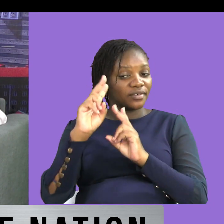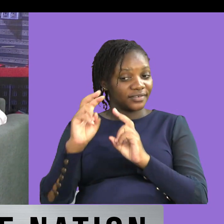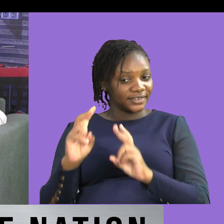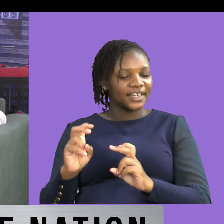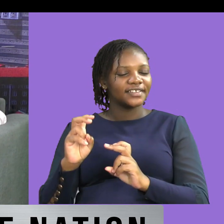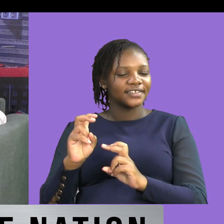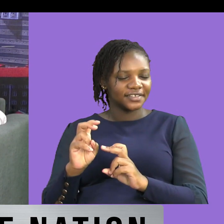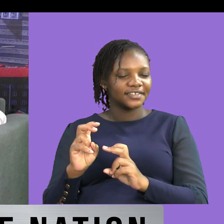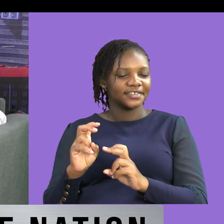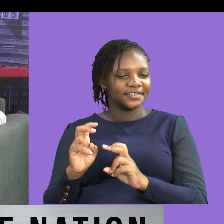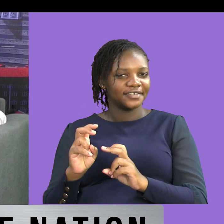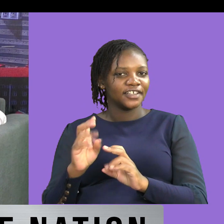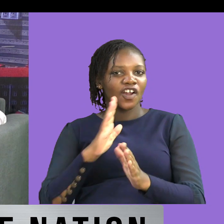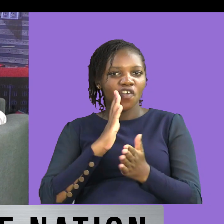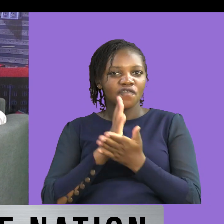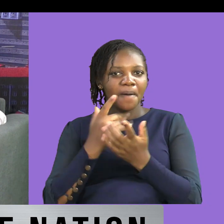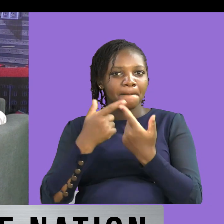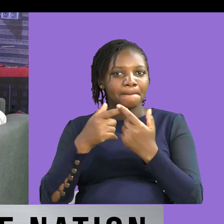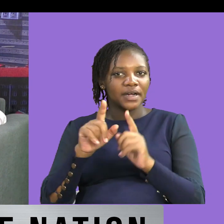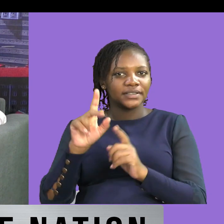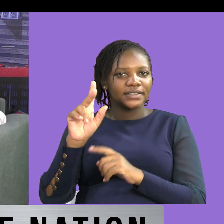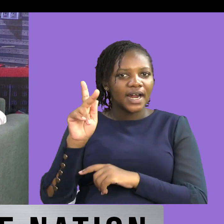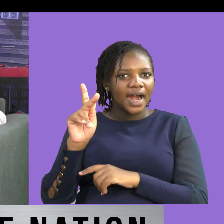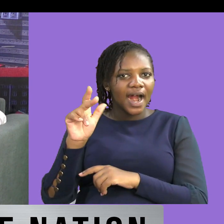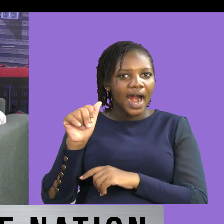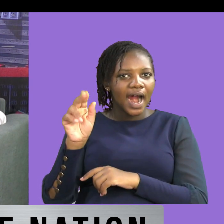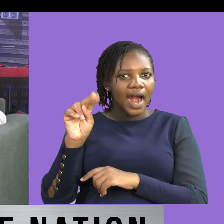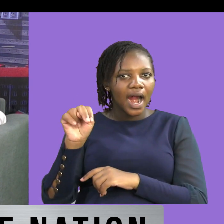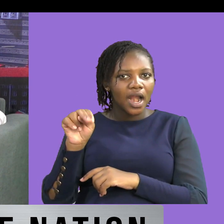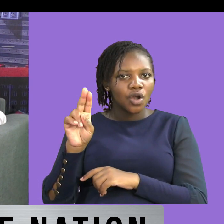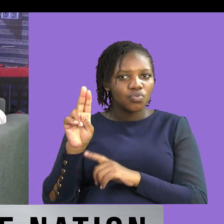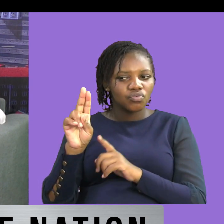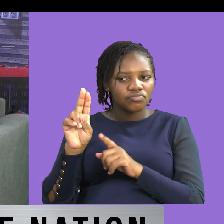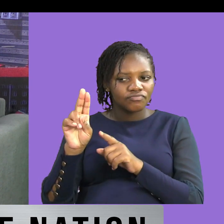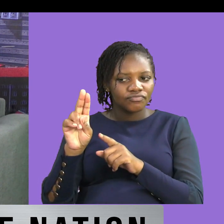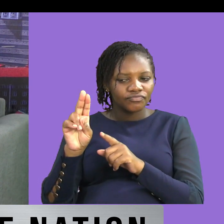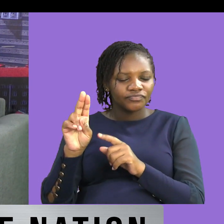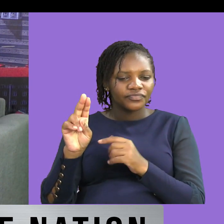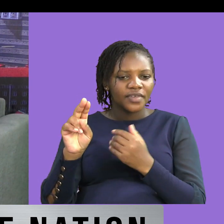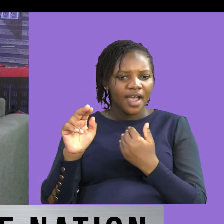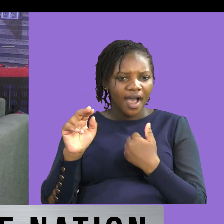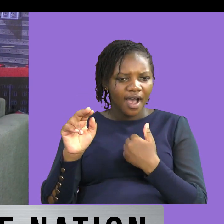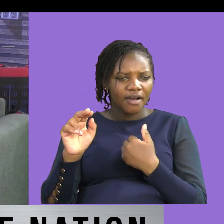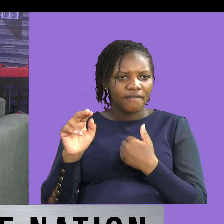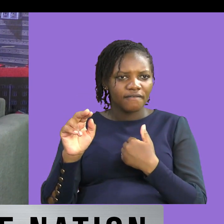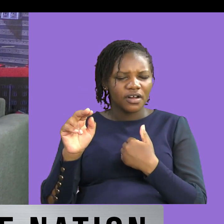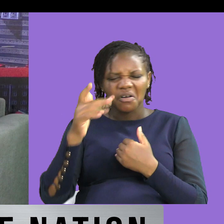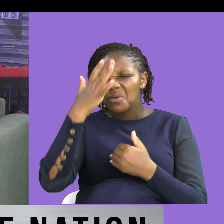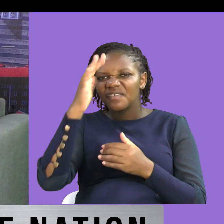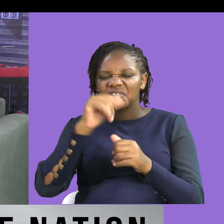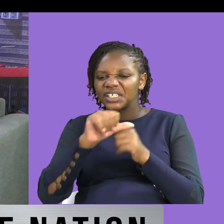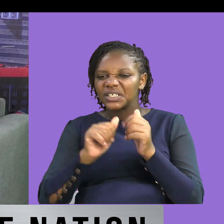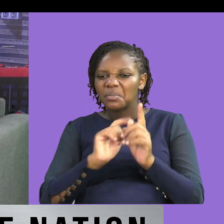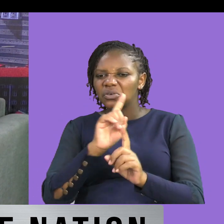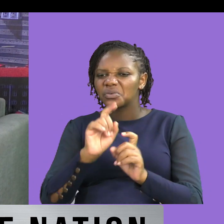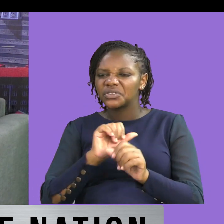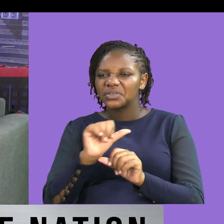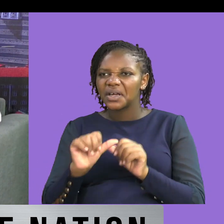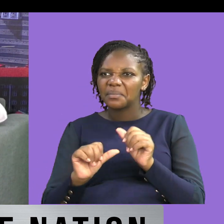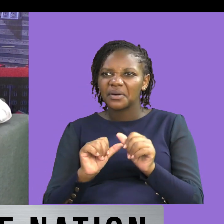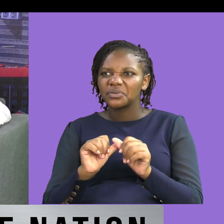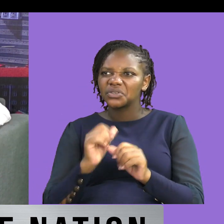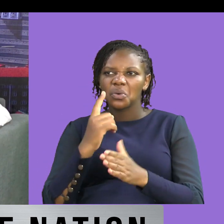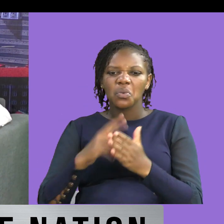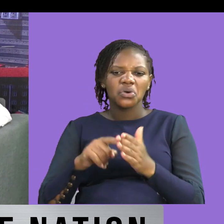and see. Yes. But then Kanu is a party that had good forget about the questions about